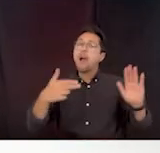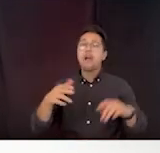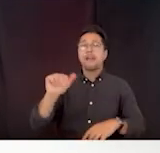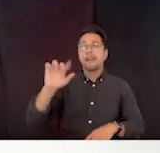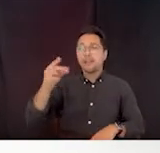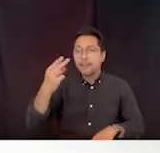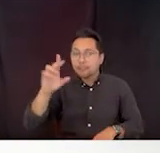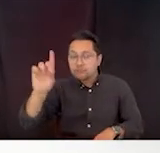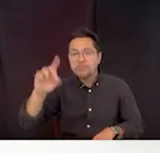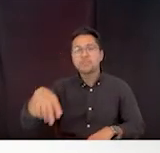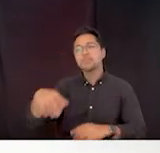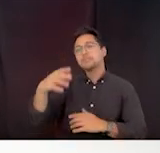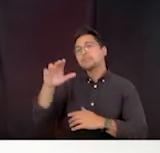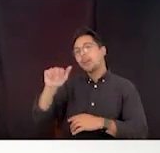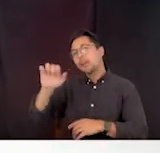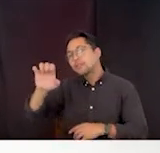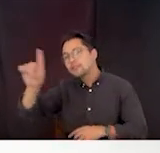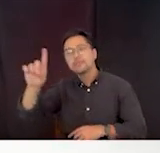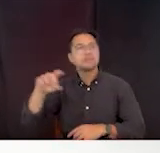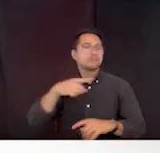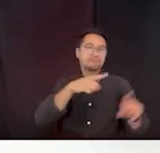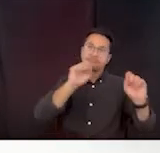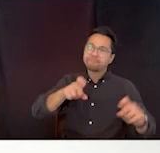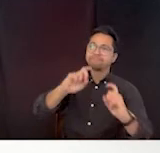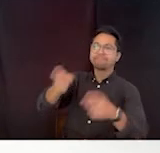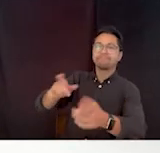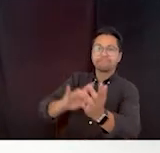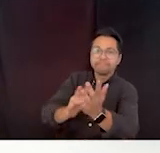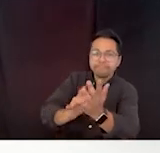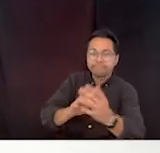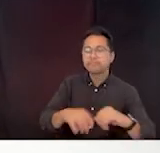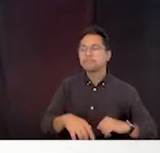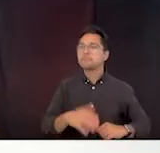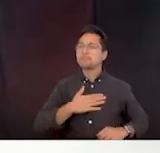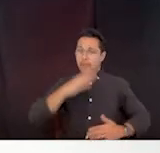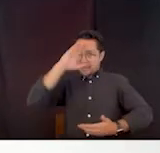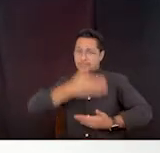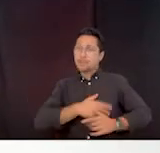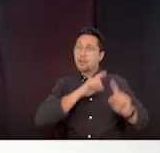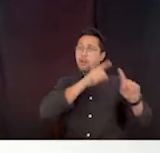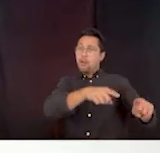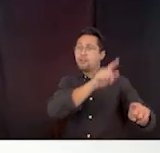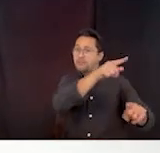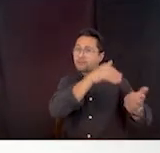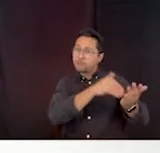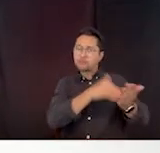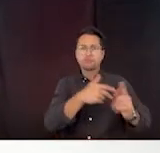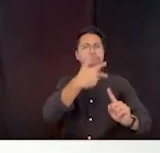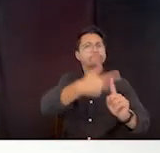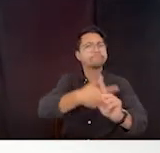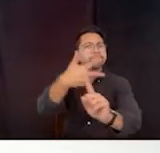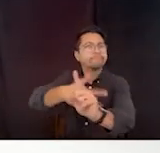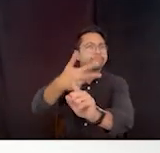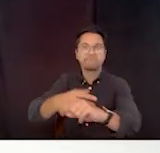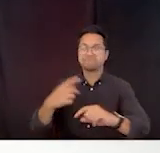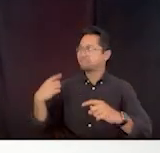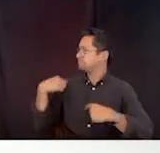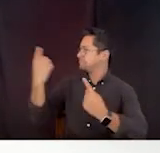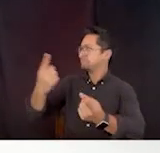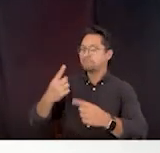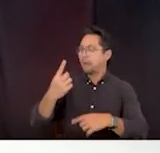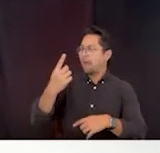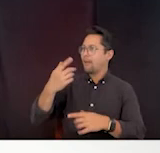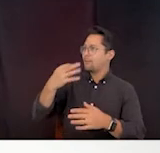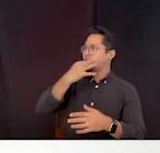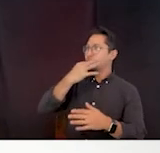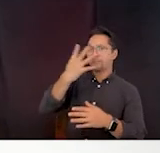They can prescribe medications. My son sees his developmental pediatrician every 3 months, and he has for 3.5 years. And so it's an